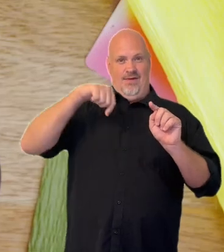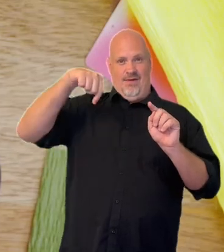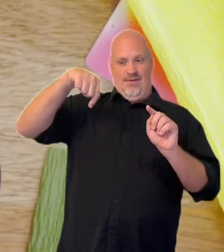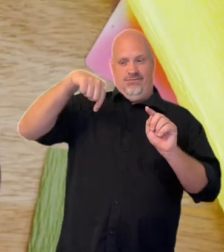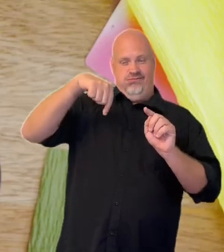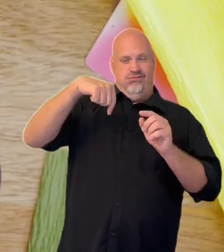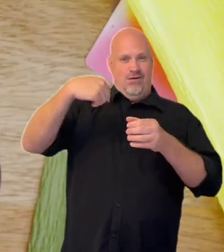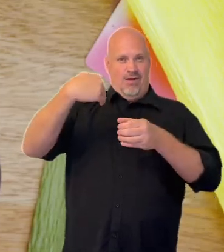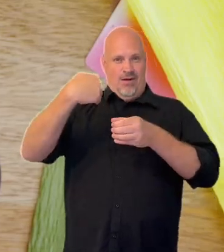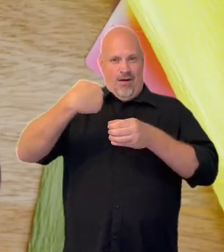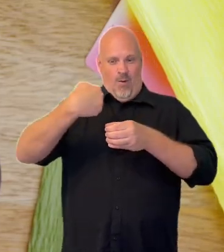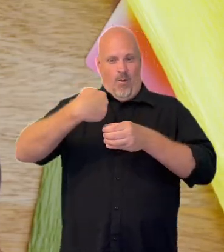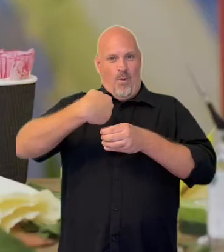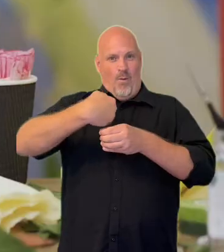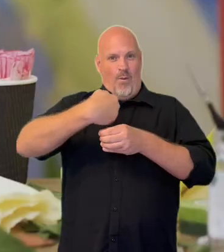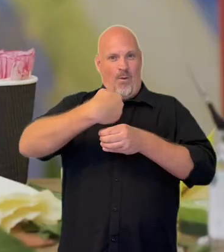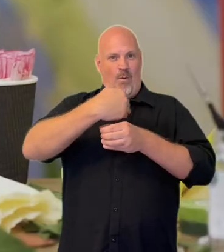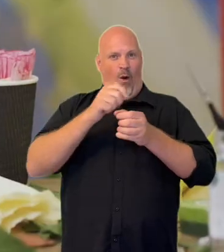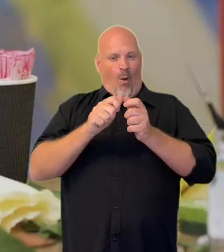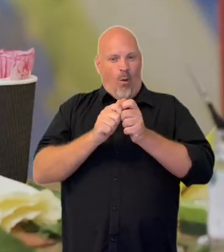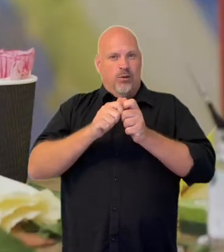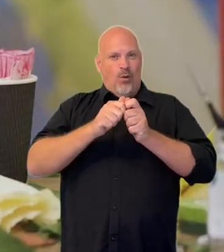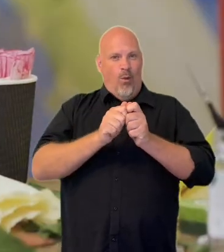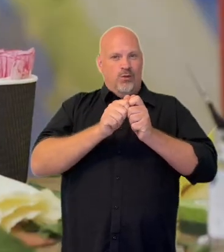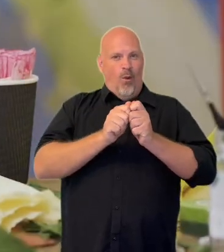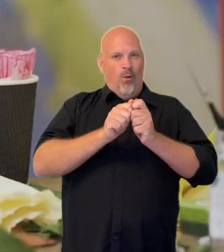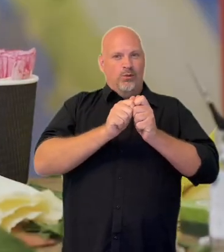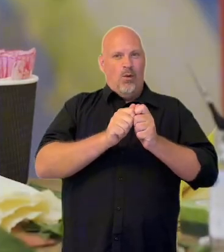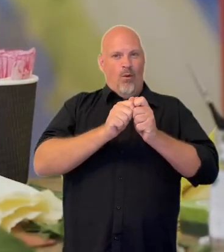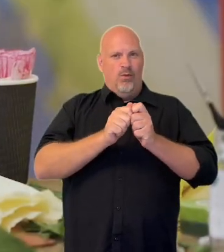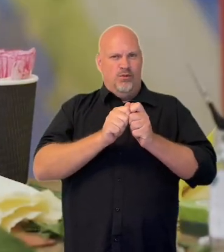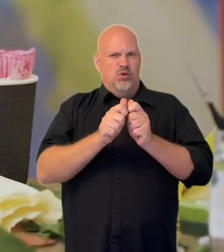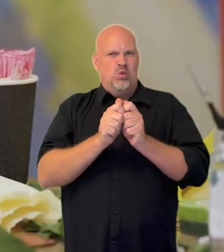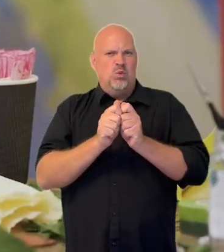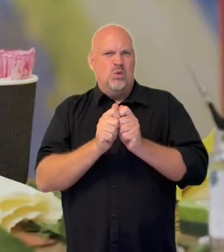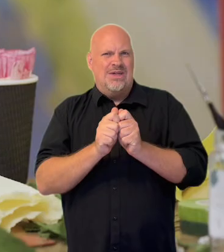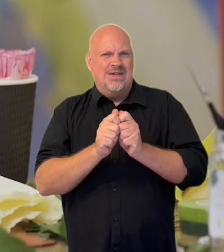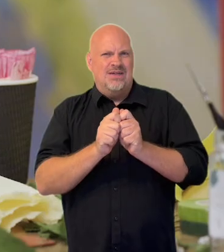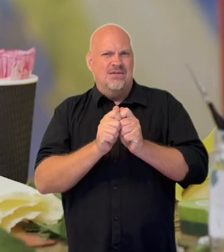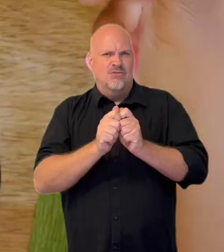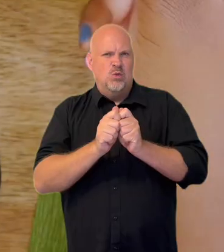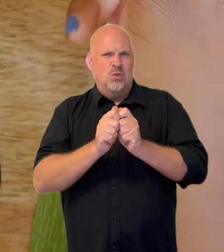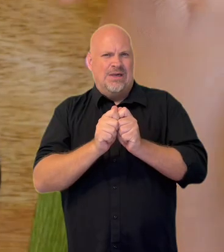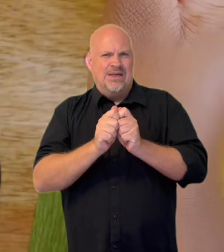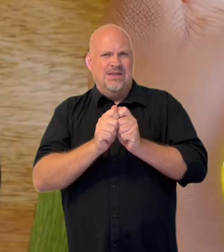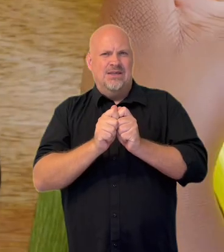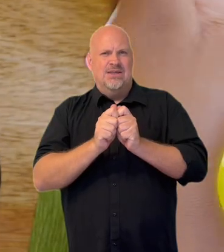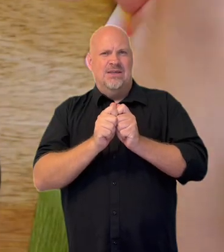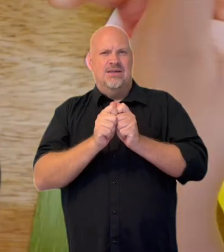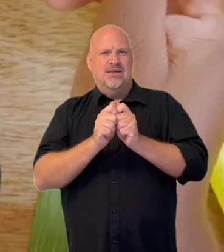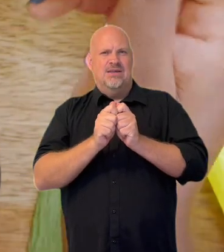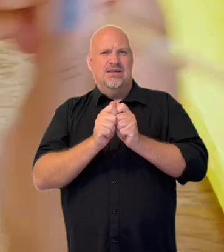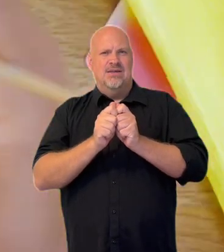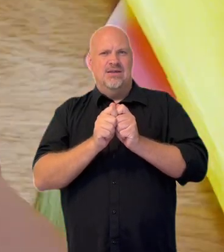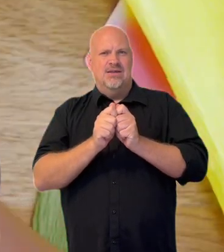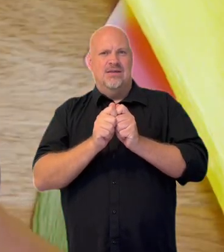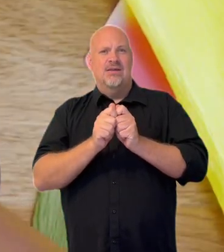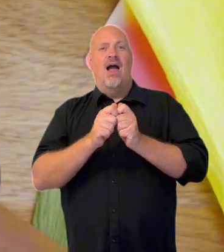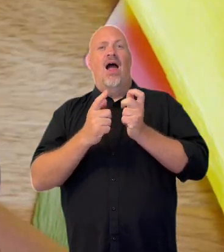And then you want another one going across from 10 till 4.